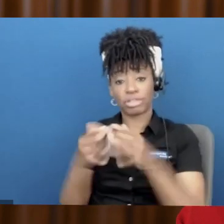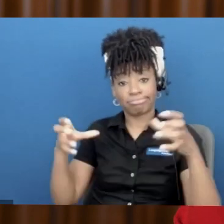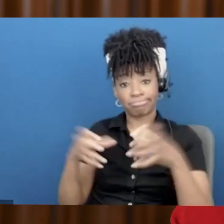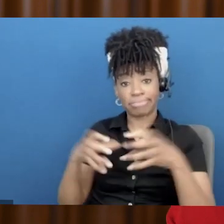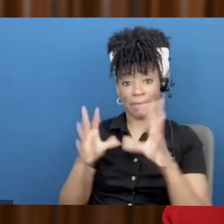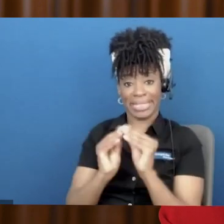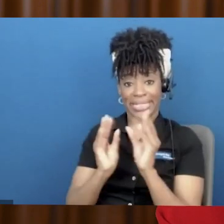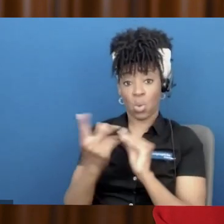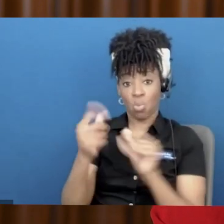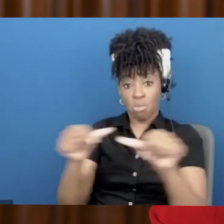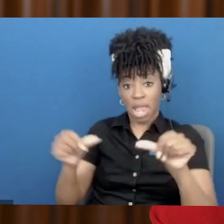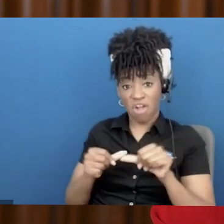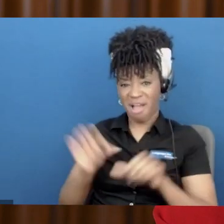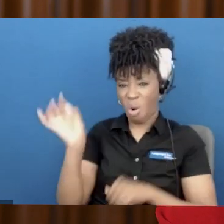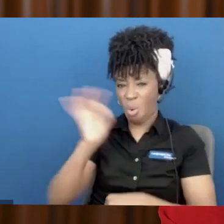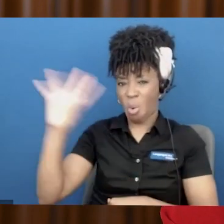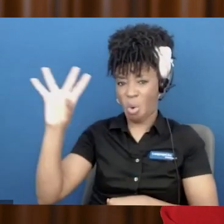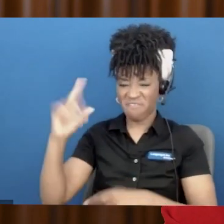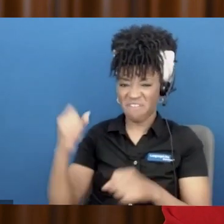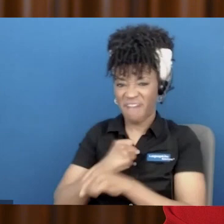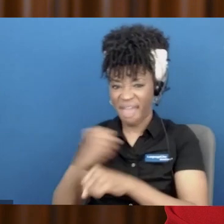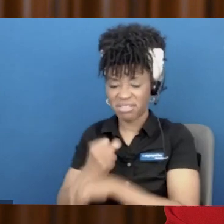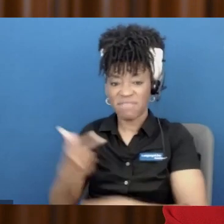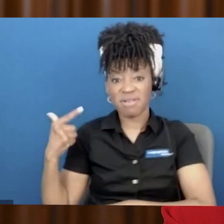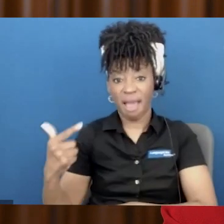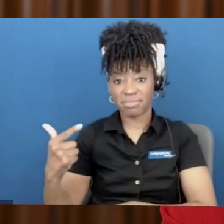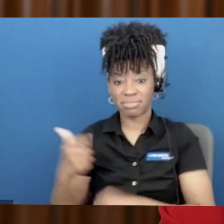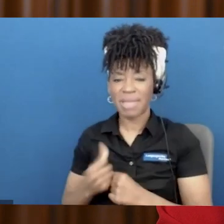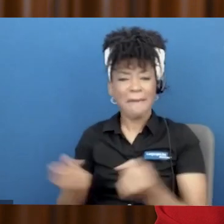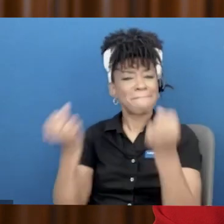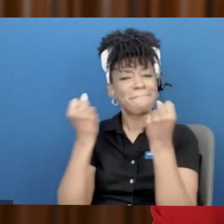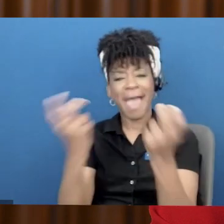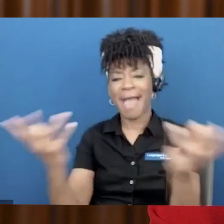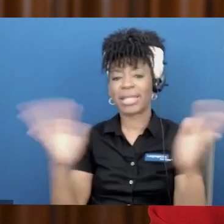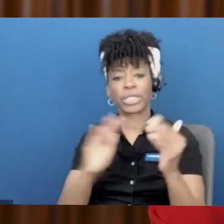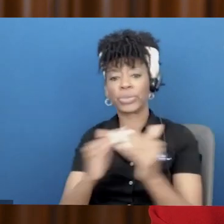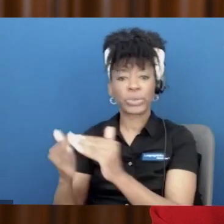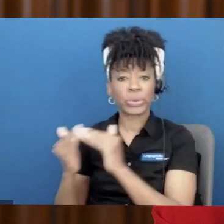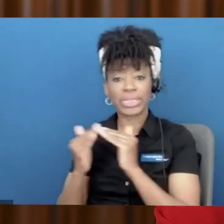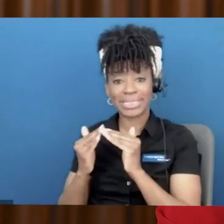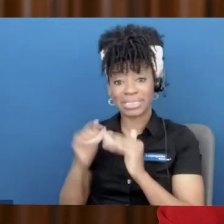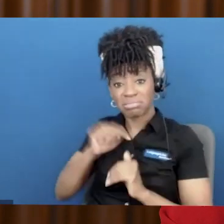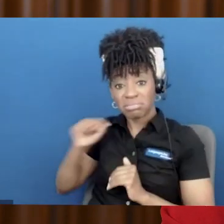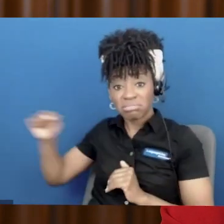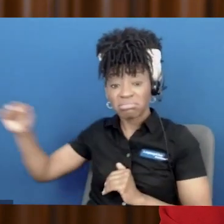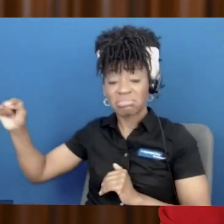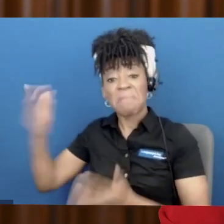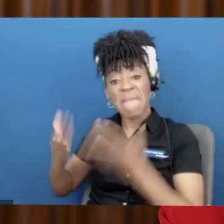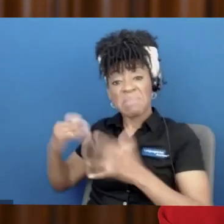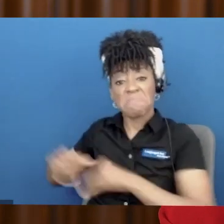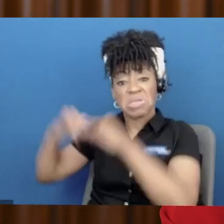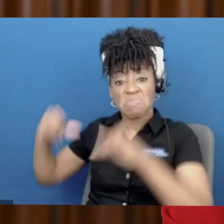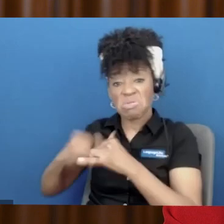a serious incident of gun violence. In so many communities, that meeting could have been full of fear and anger